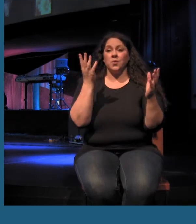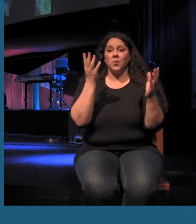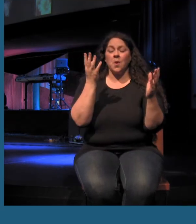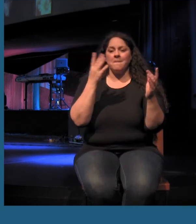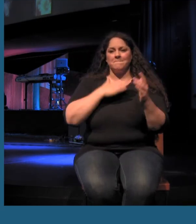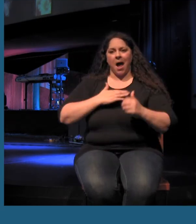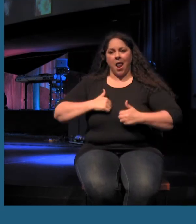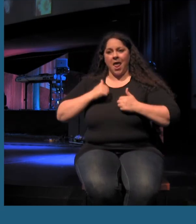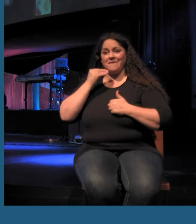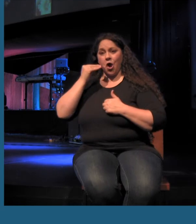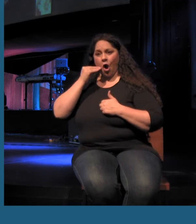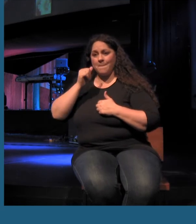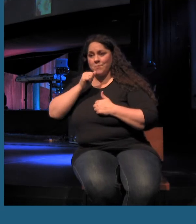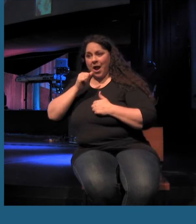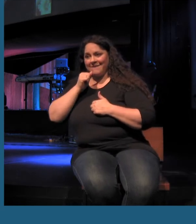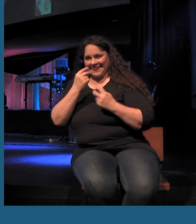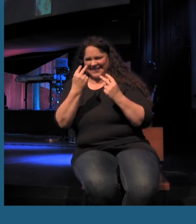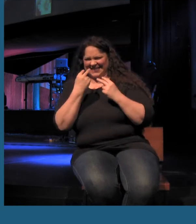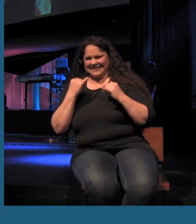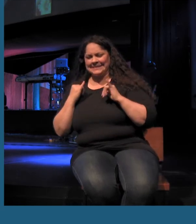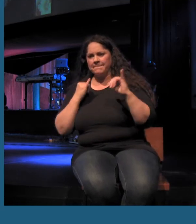privately.